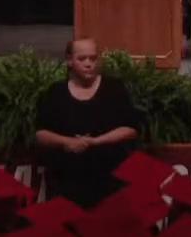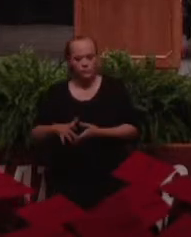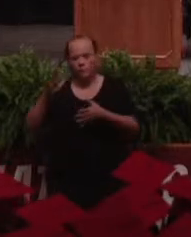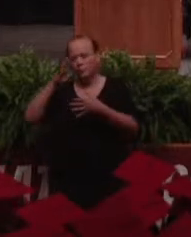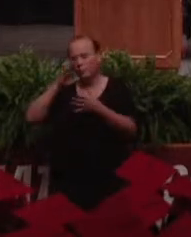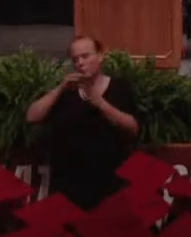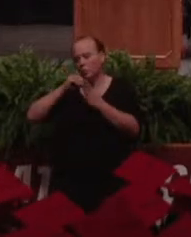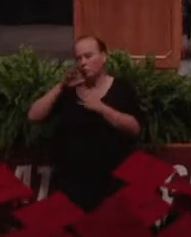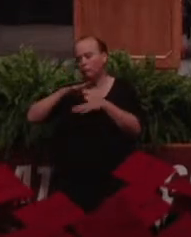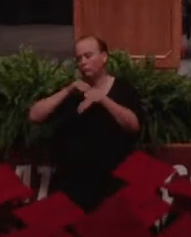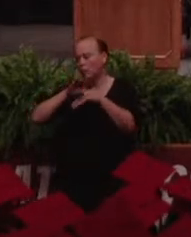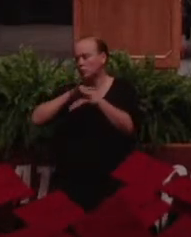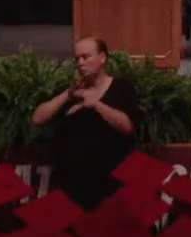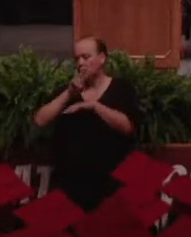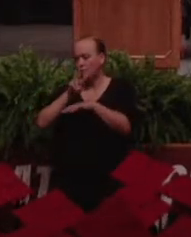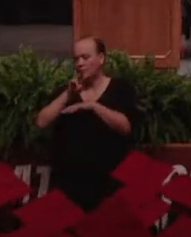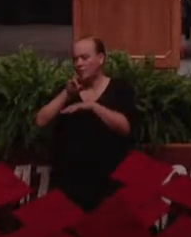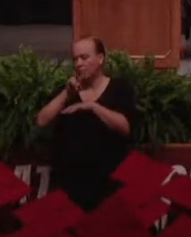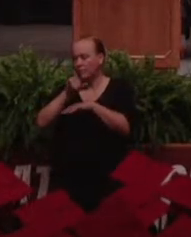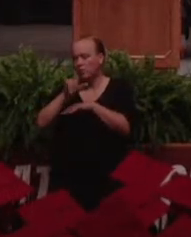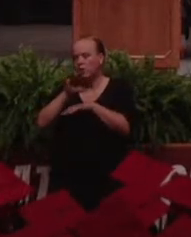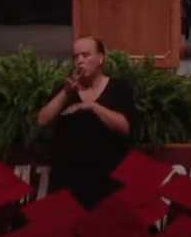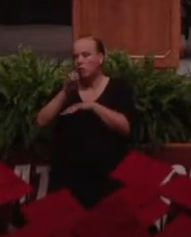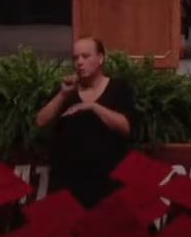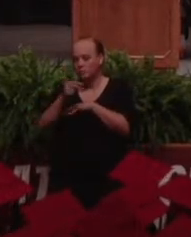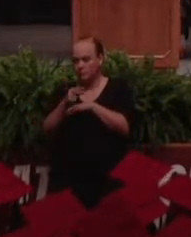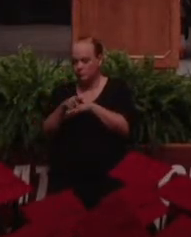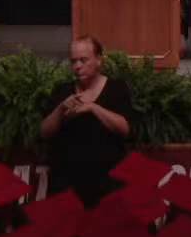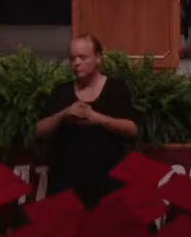Senior Counselor Vicky Watts.